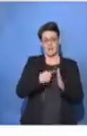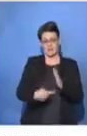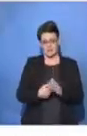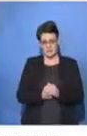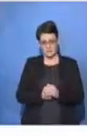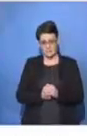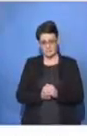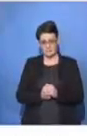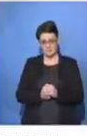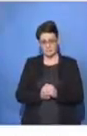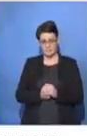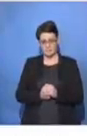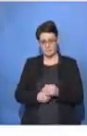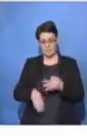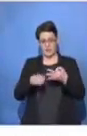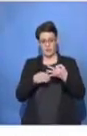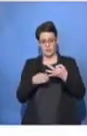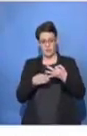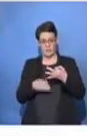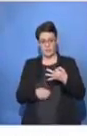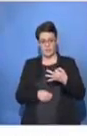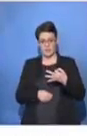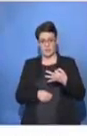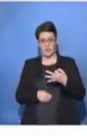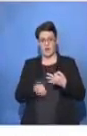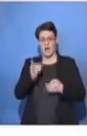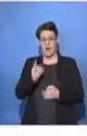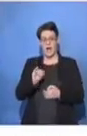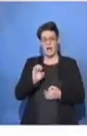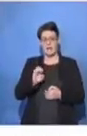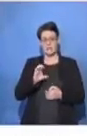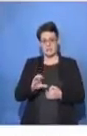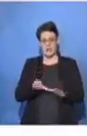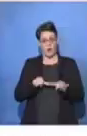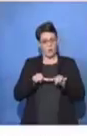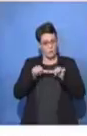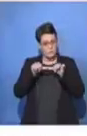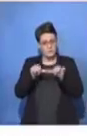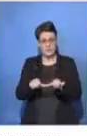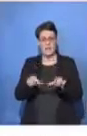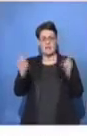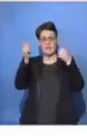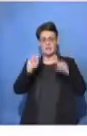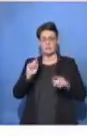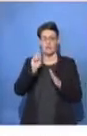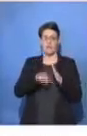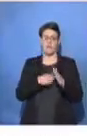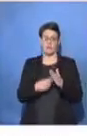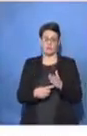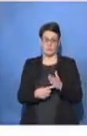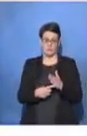elections. 3, the IEC should continue with the special voting